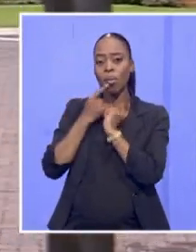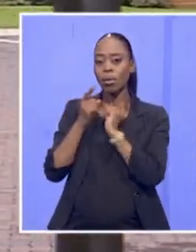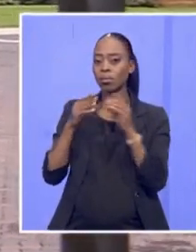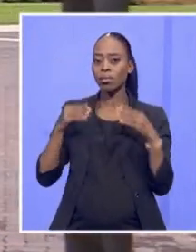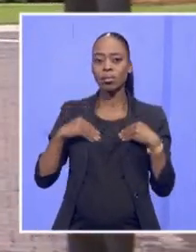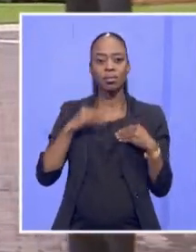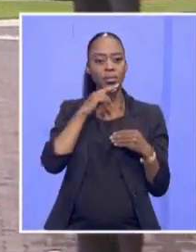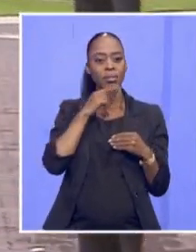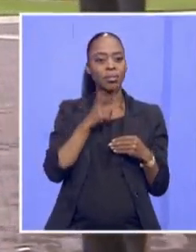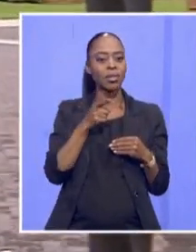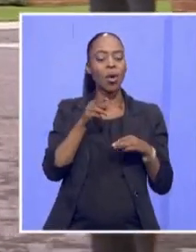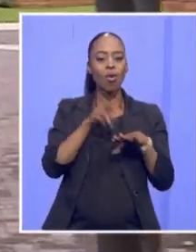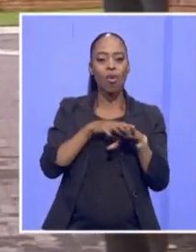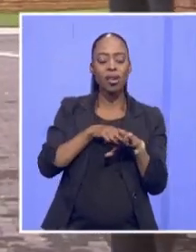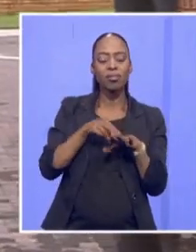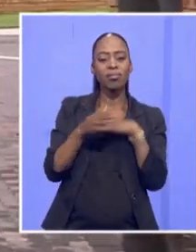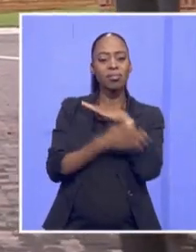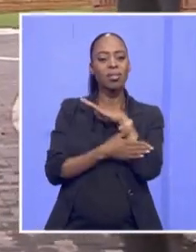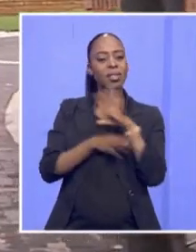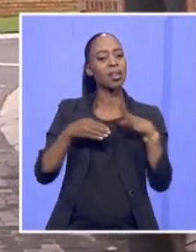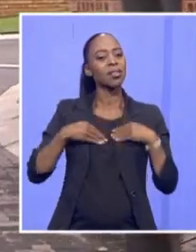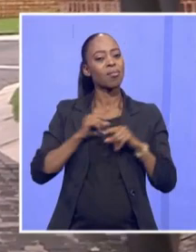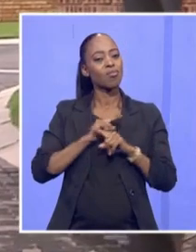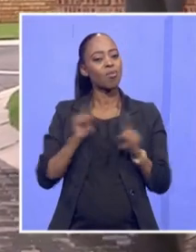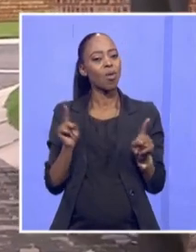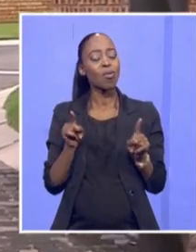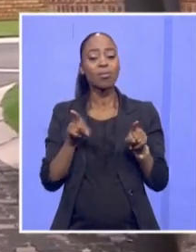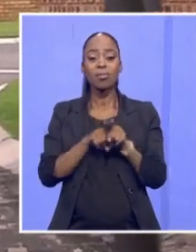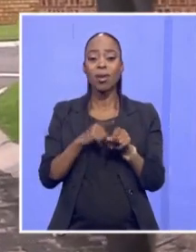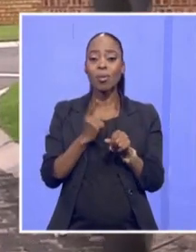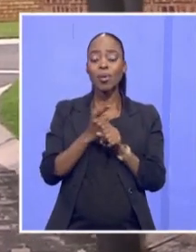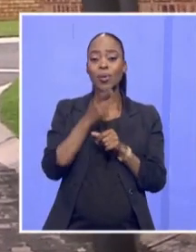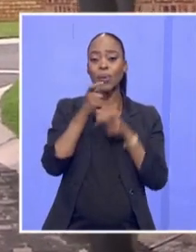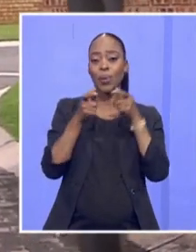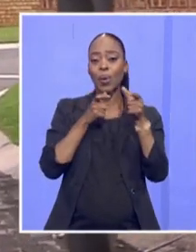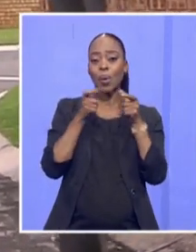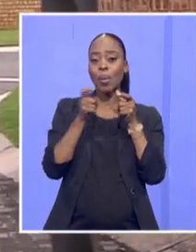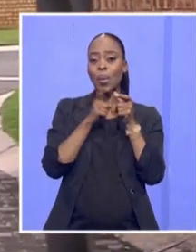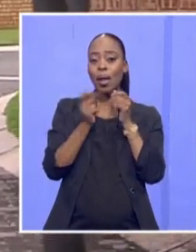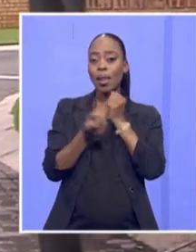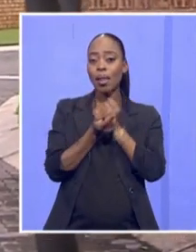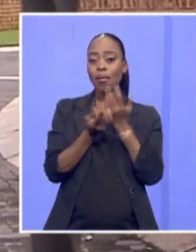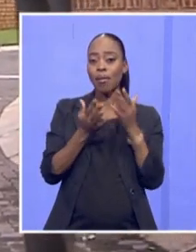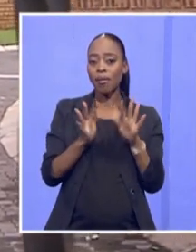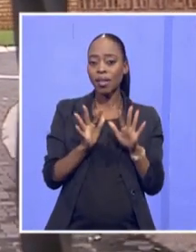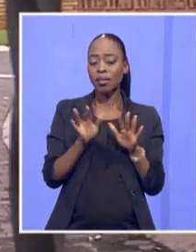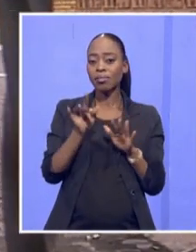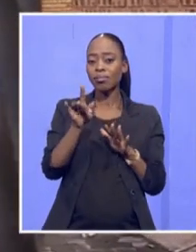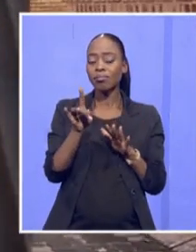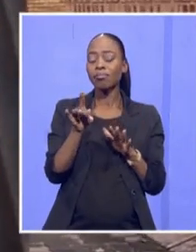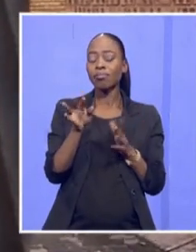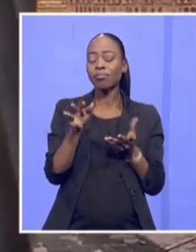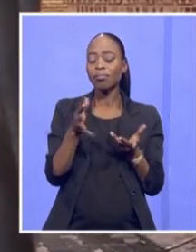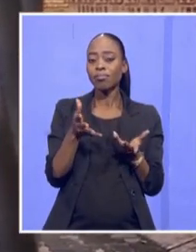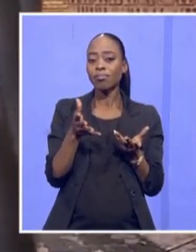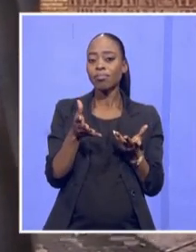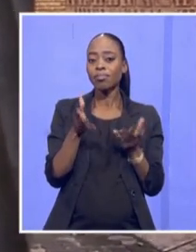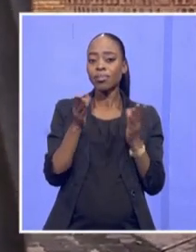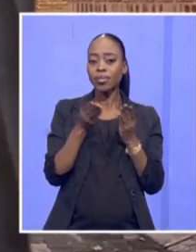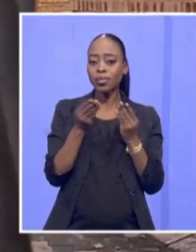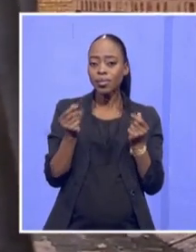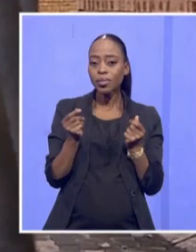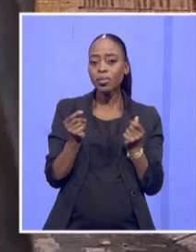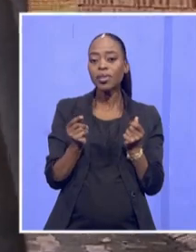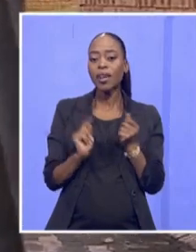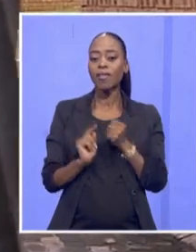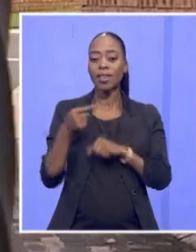tolerate a racist in this country. The remarks that she made are remarks that need to be dealt with. This is